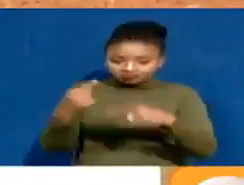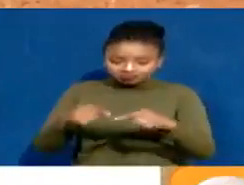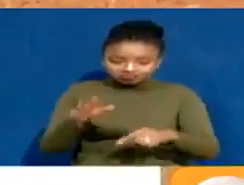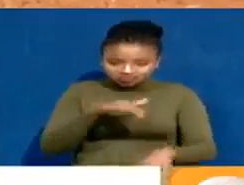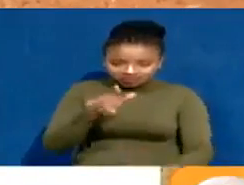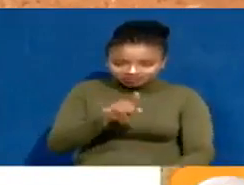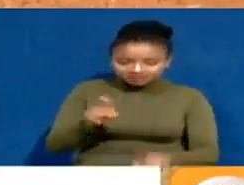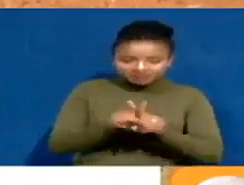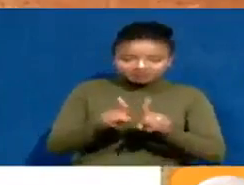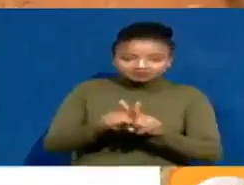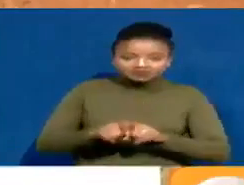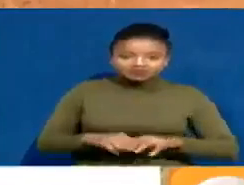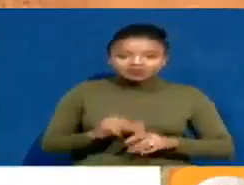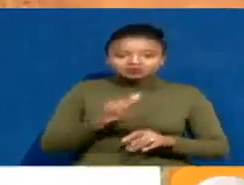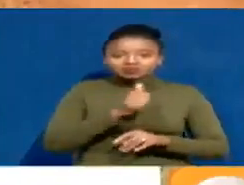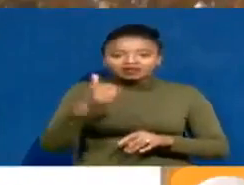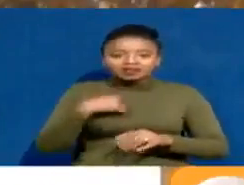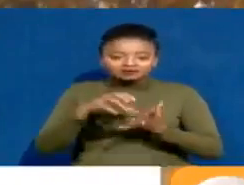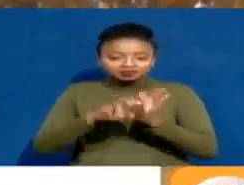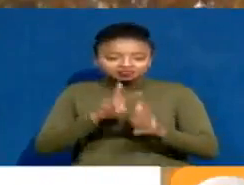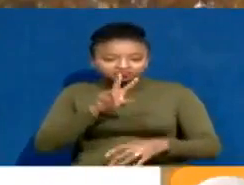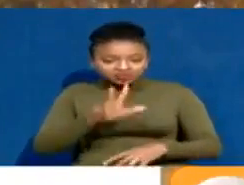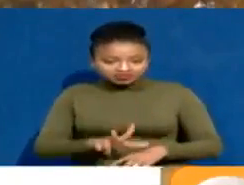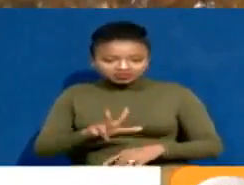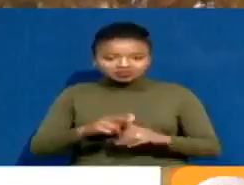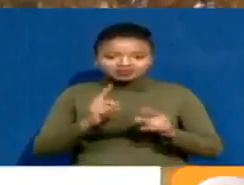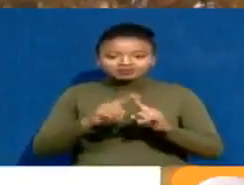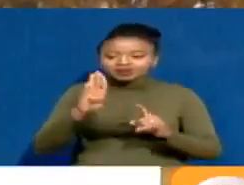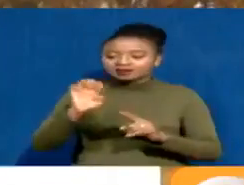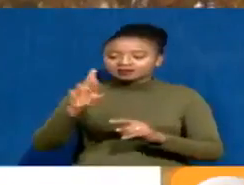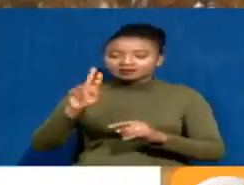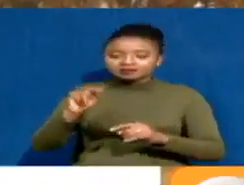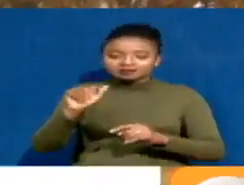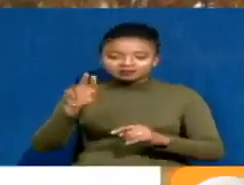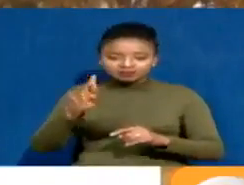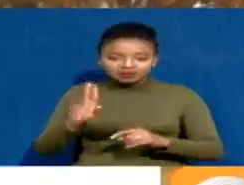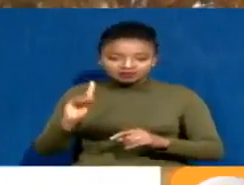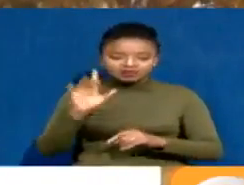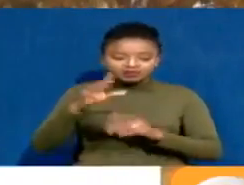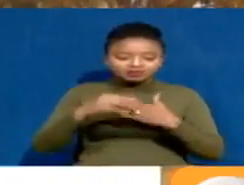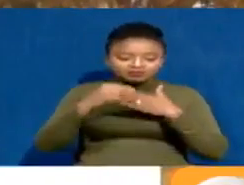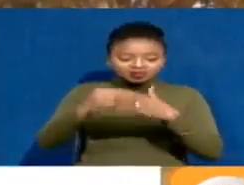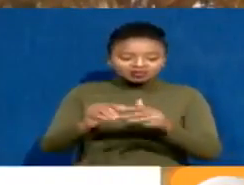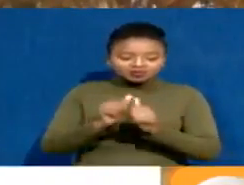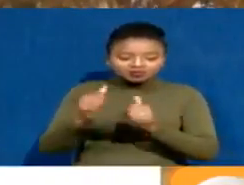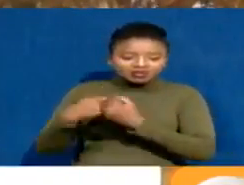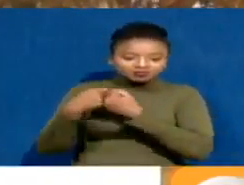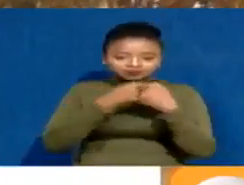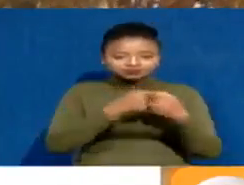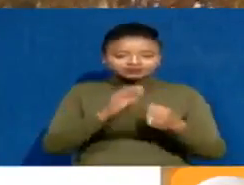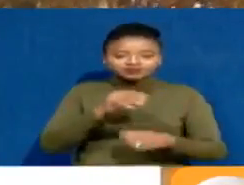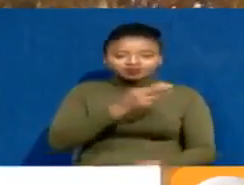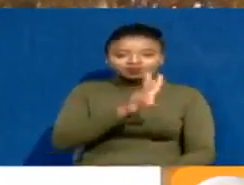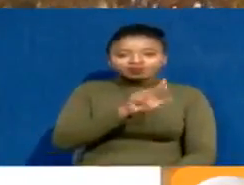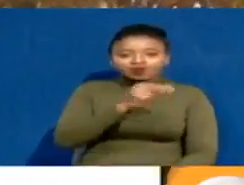and Wahome Mutai, who finished second and third. Tanav Choda won the MX85 category, beating a strong challenge from Neo